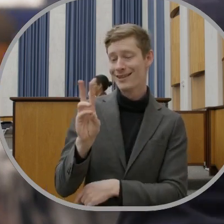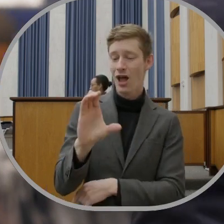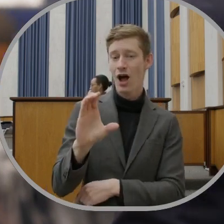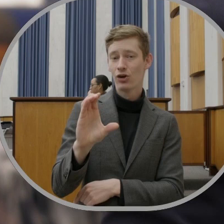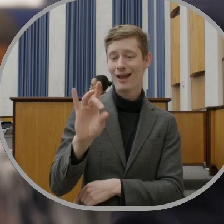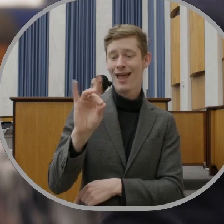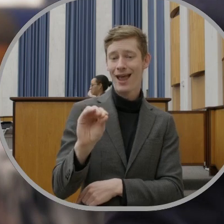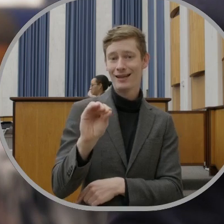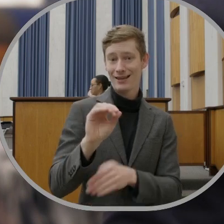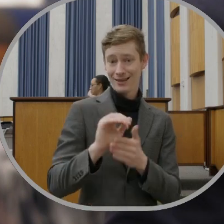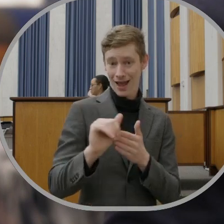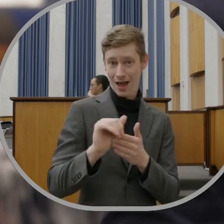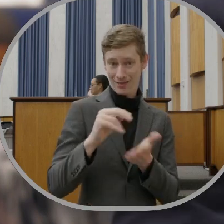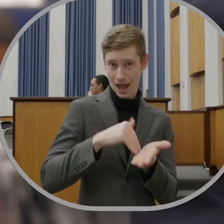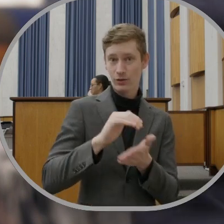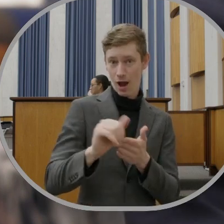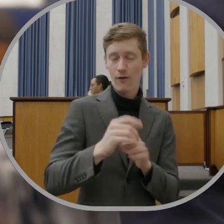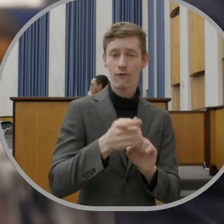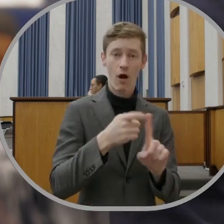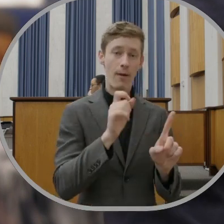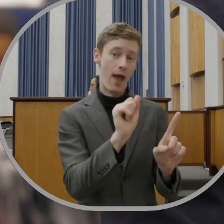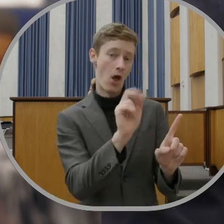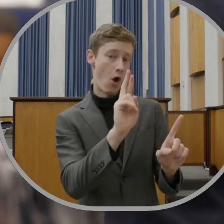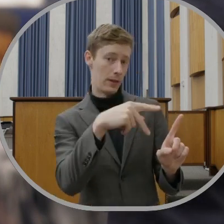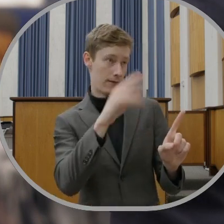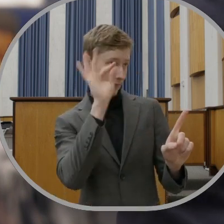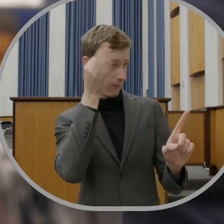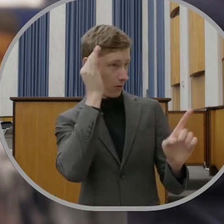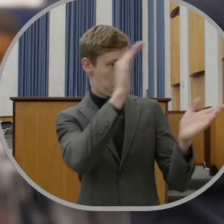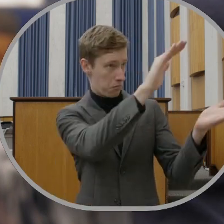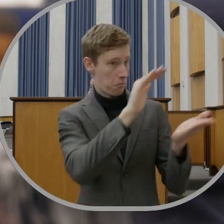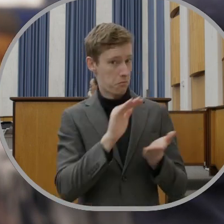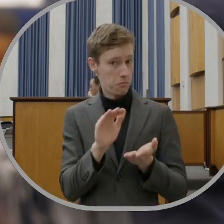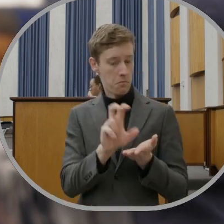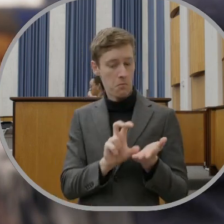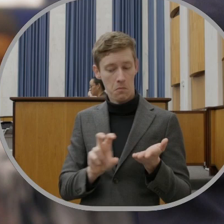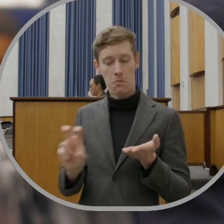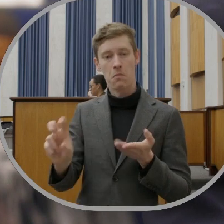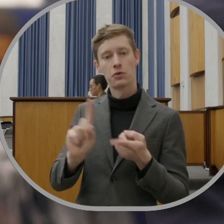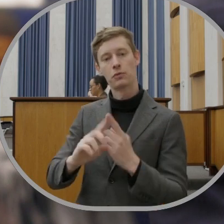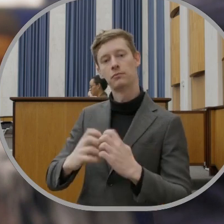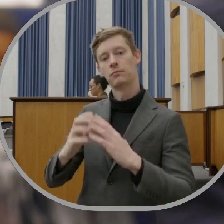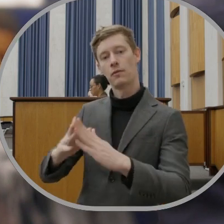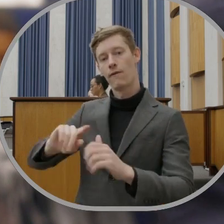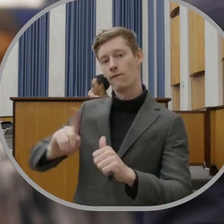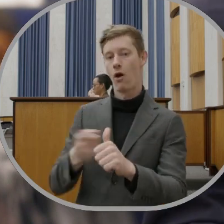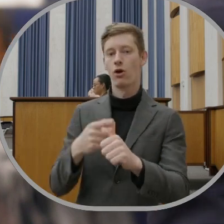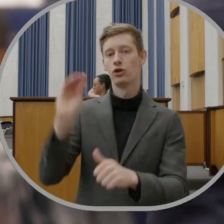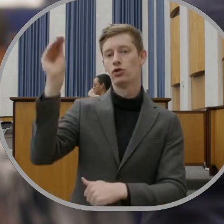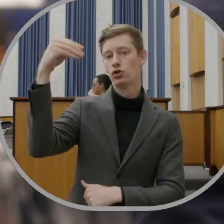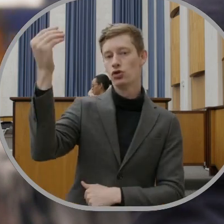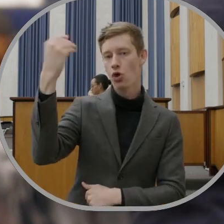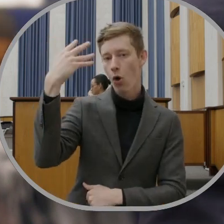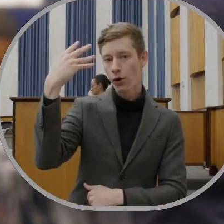$680,000 of the American Rescue Plan funds to create Richmond's first solar fund, with the intent of adding solar to both